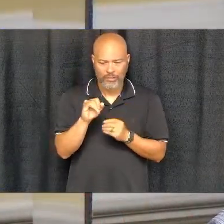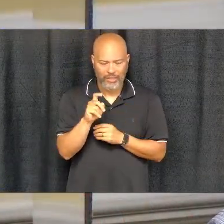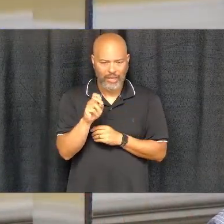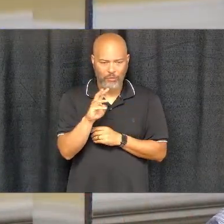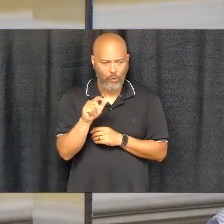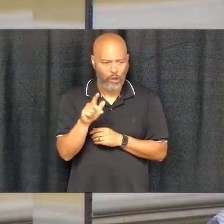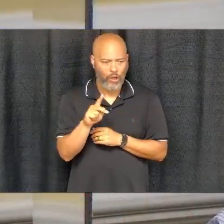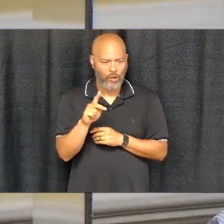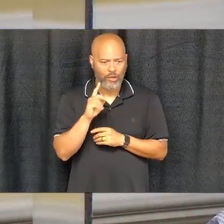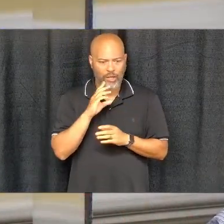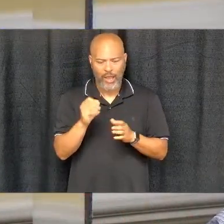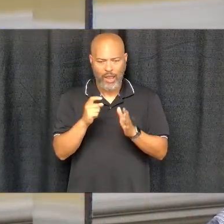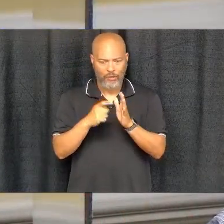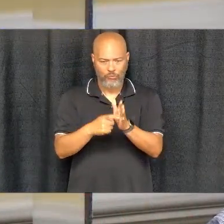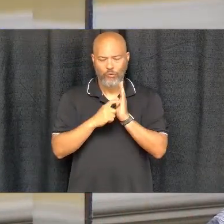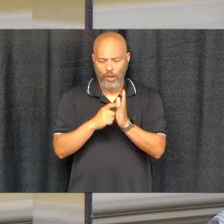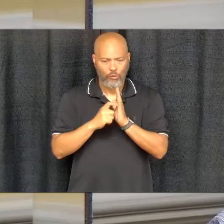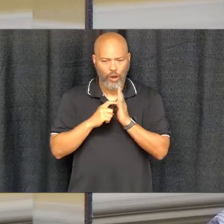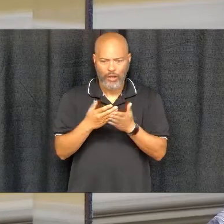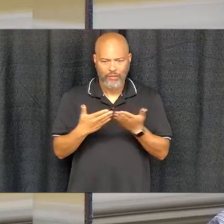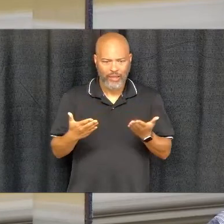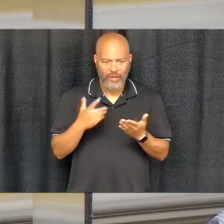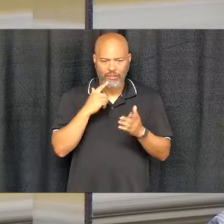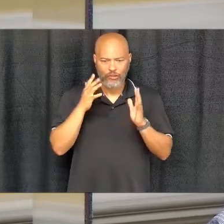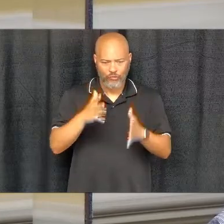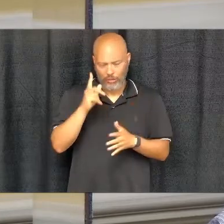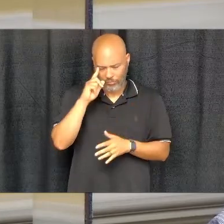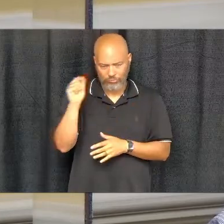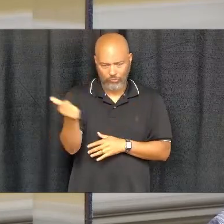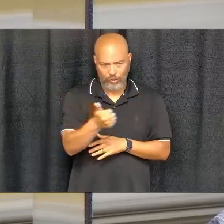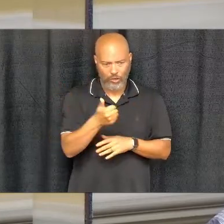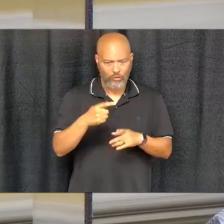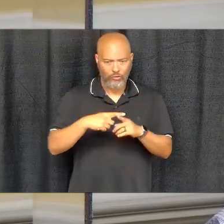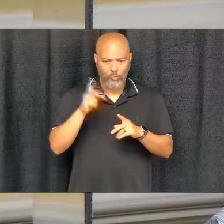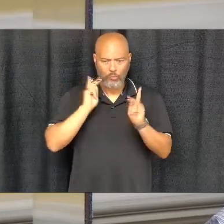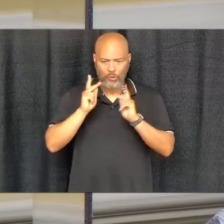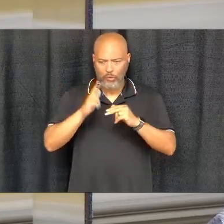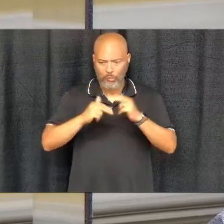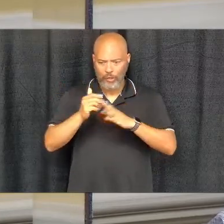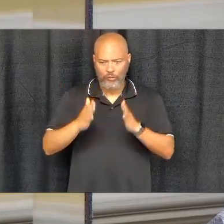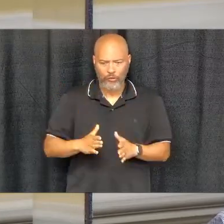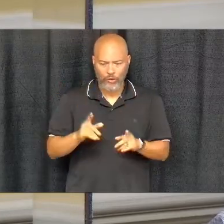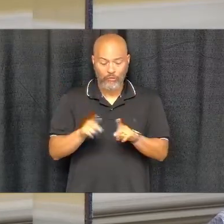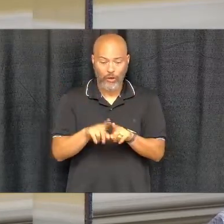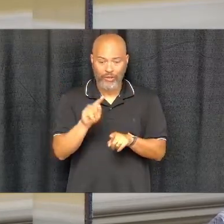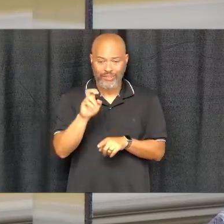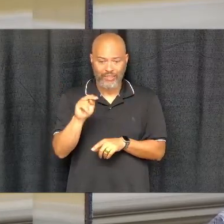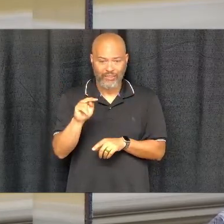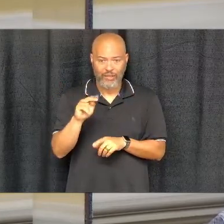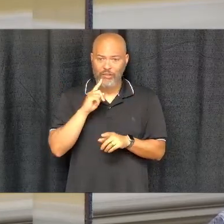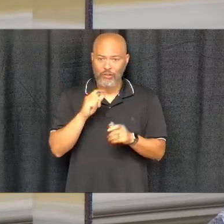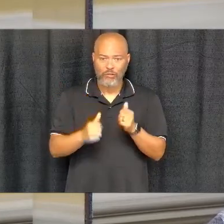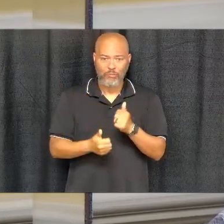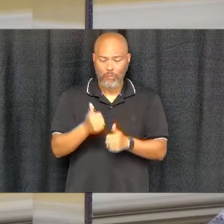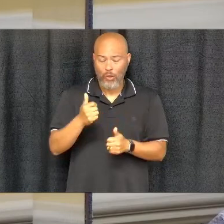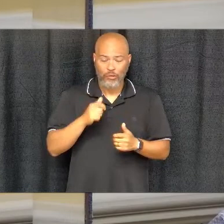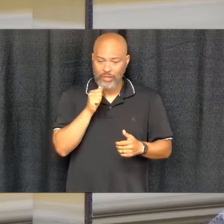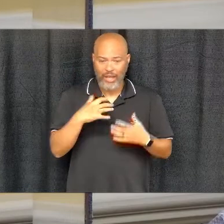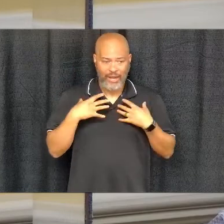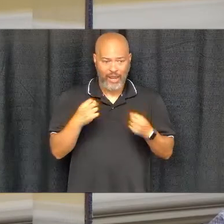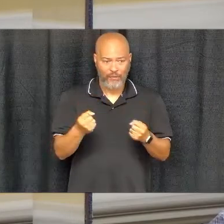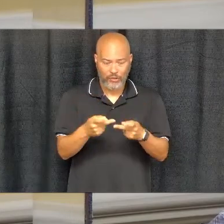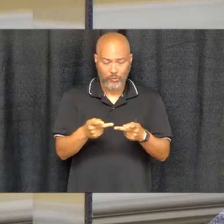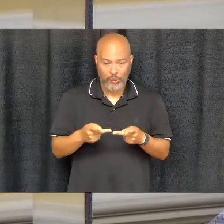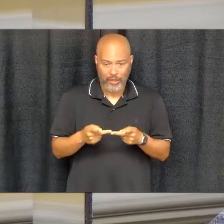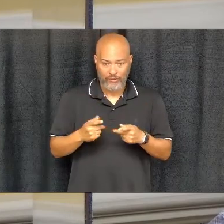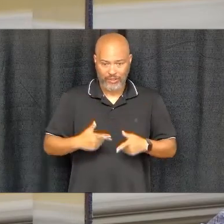sidewalks and mandating things. This should be left up to the marketplace. As far as Tennessee being one of the most unhealthiest